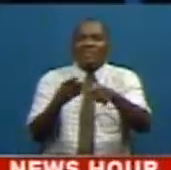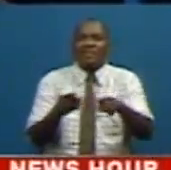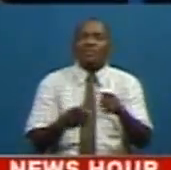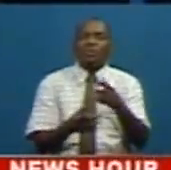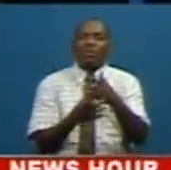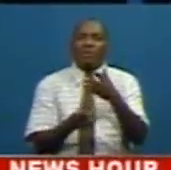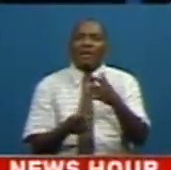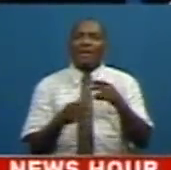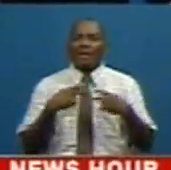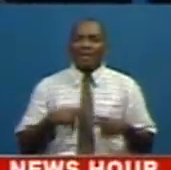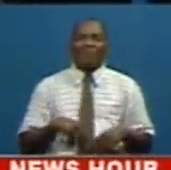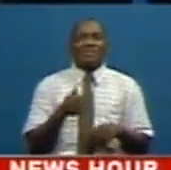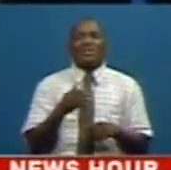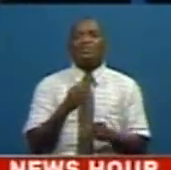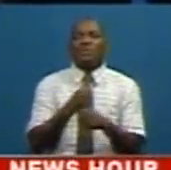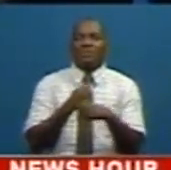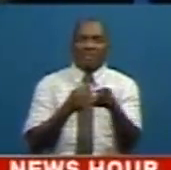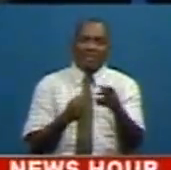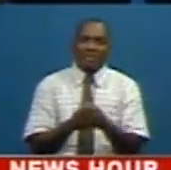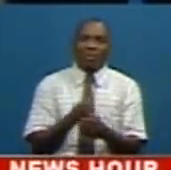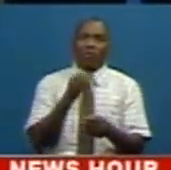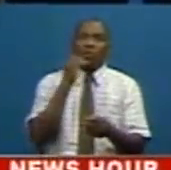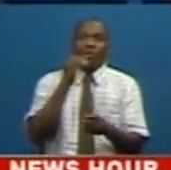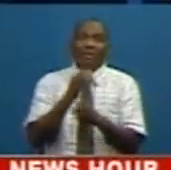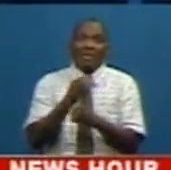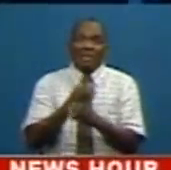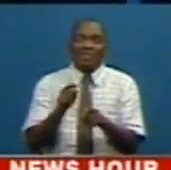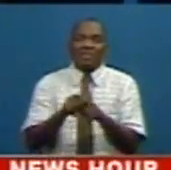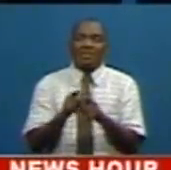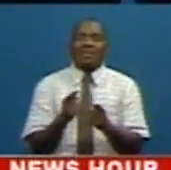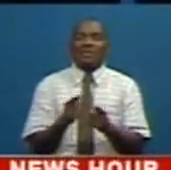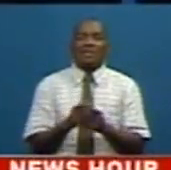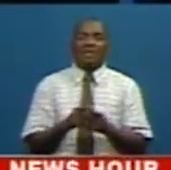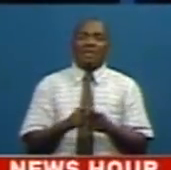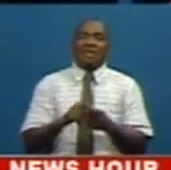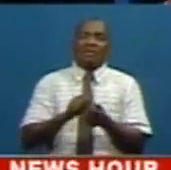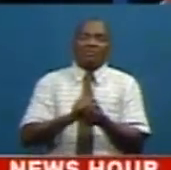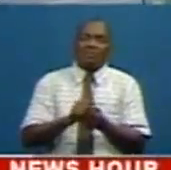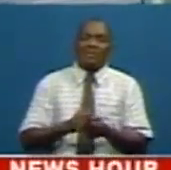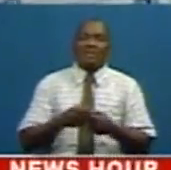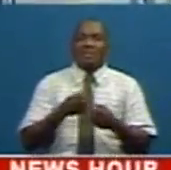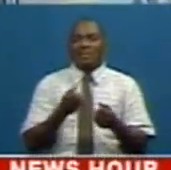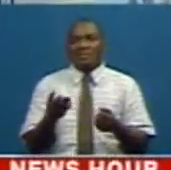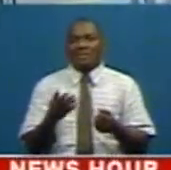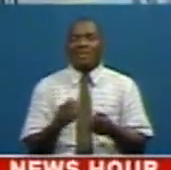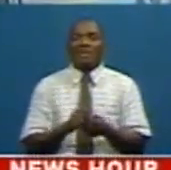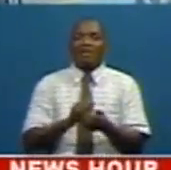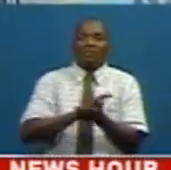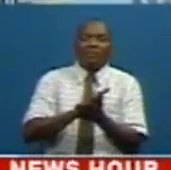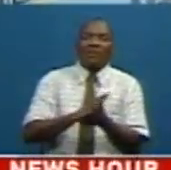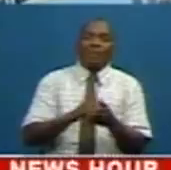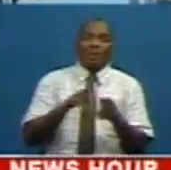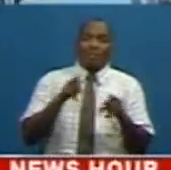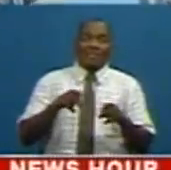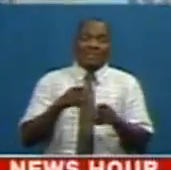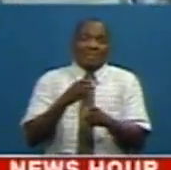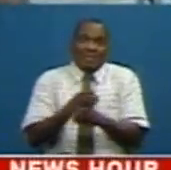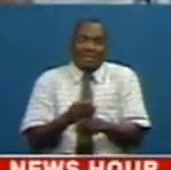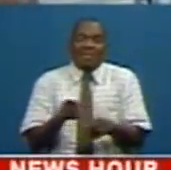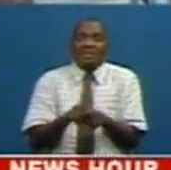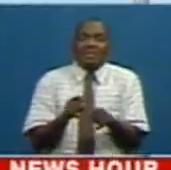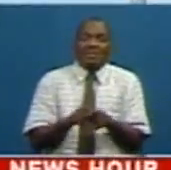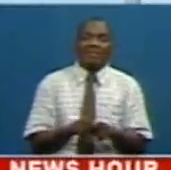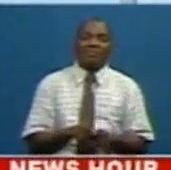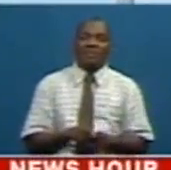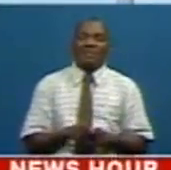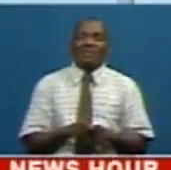and health and wellness. The home care division comprises the laundry and household care categories. The personal care division includes